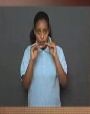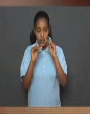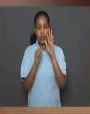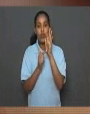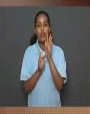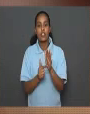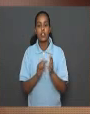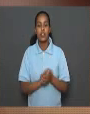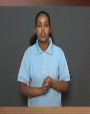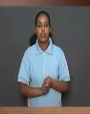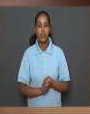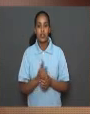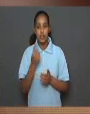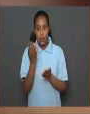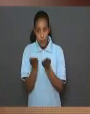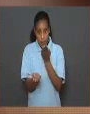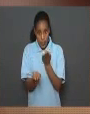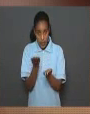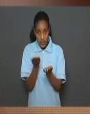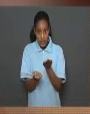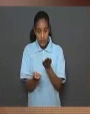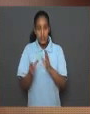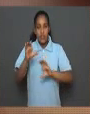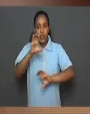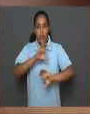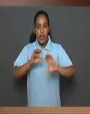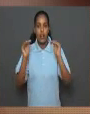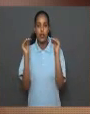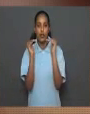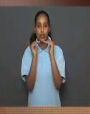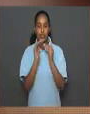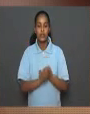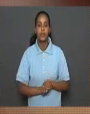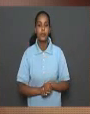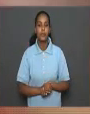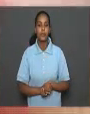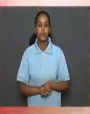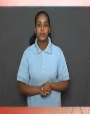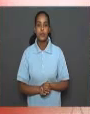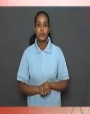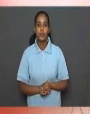coefficients of the balanced chemical equations.